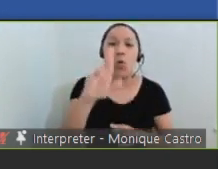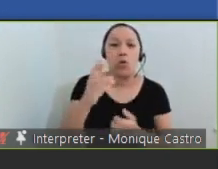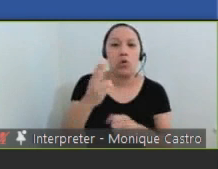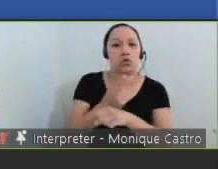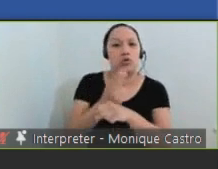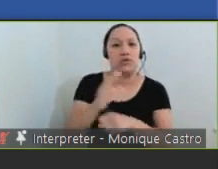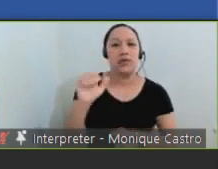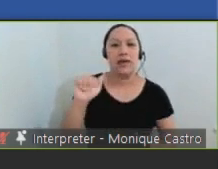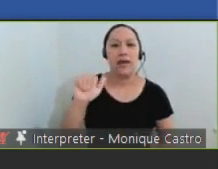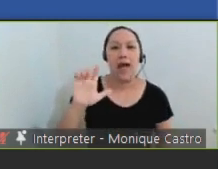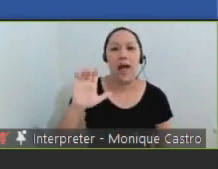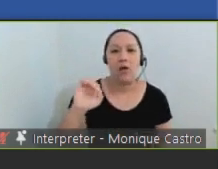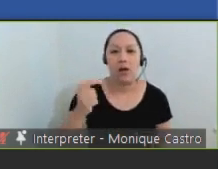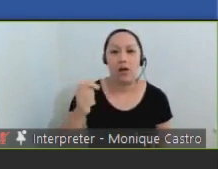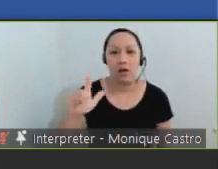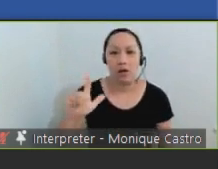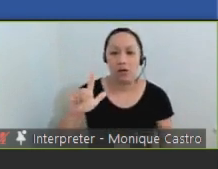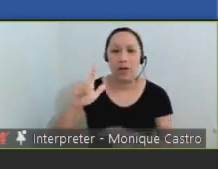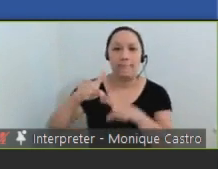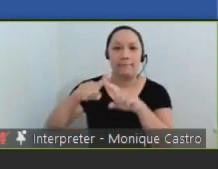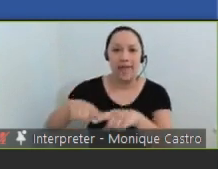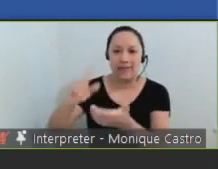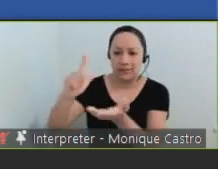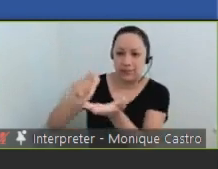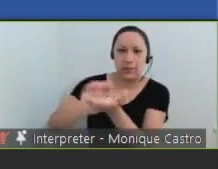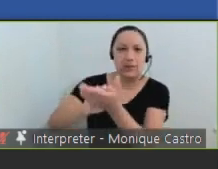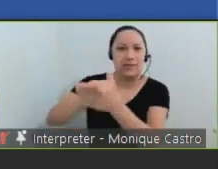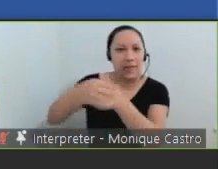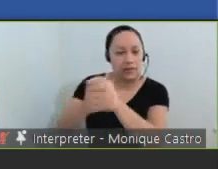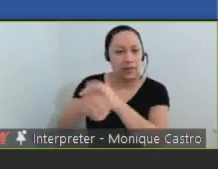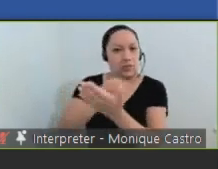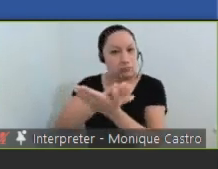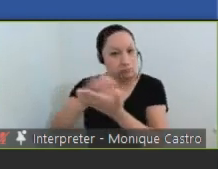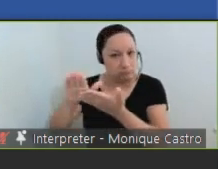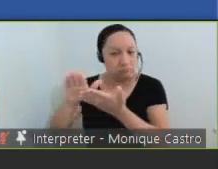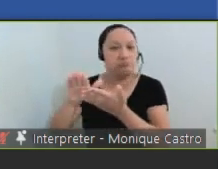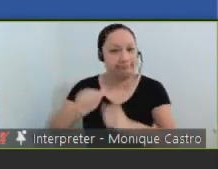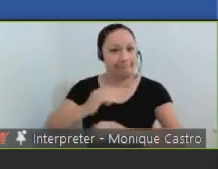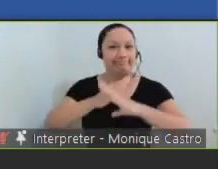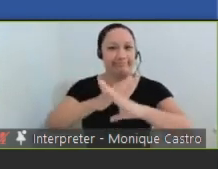alcohol-based hand sanitizer. Next slide, please.